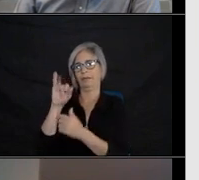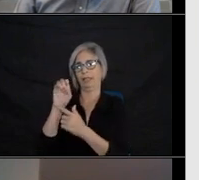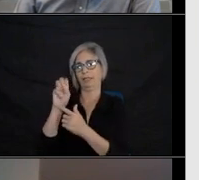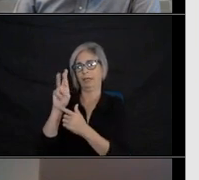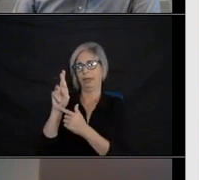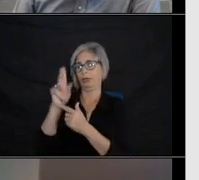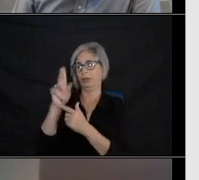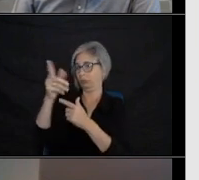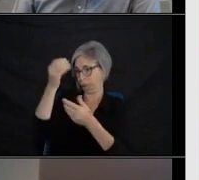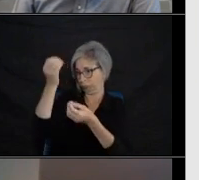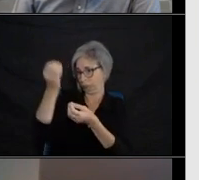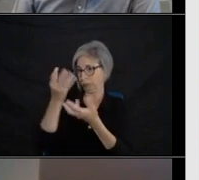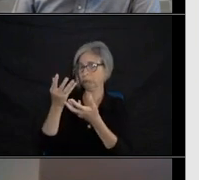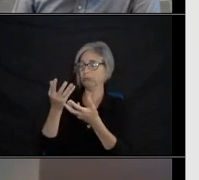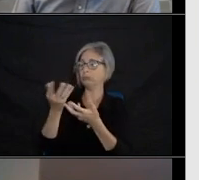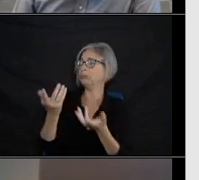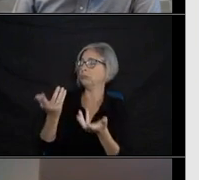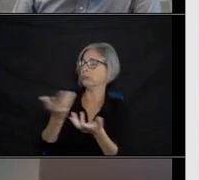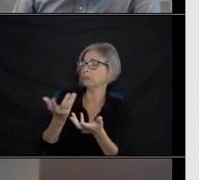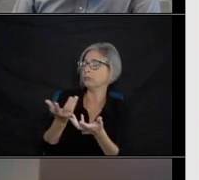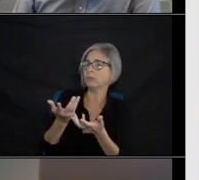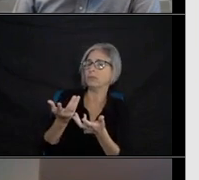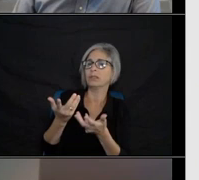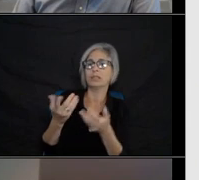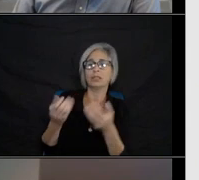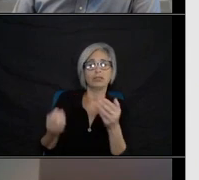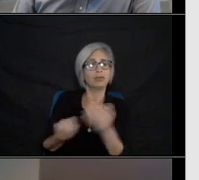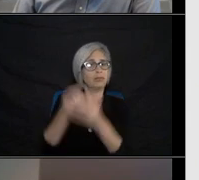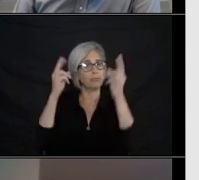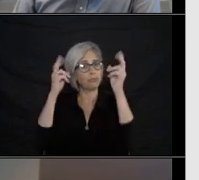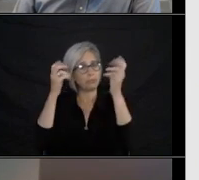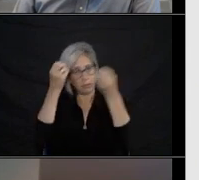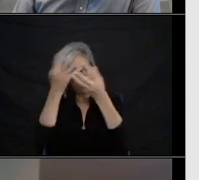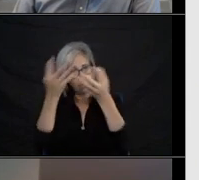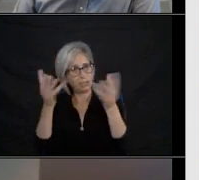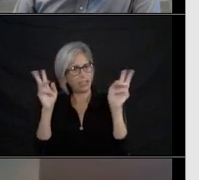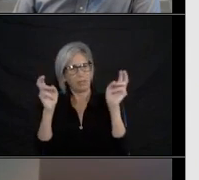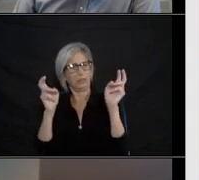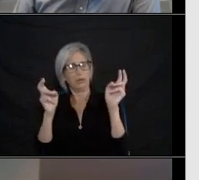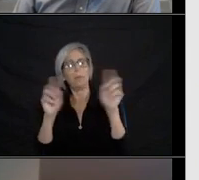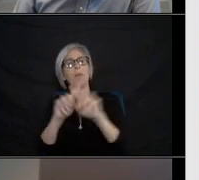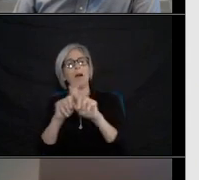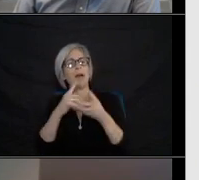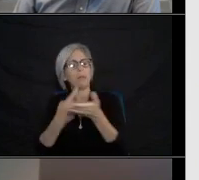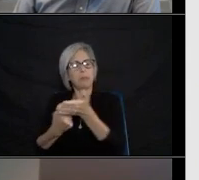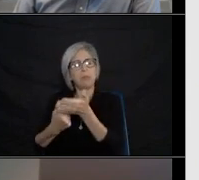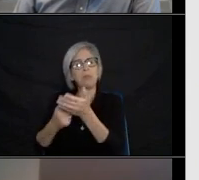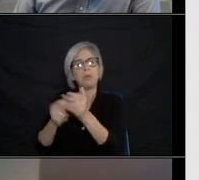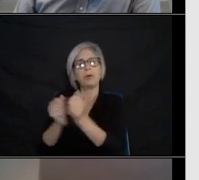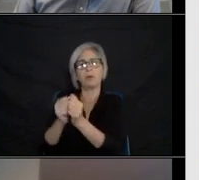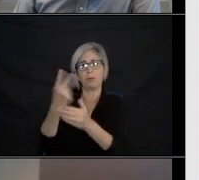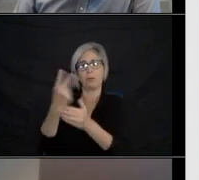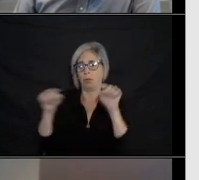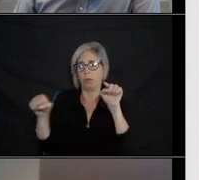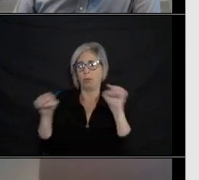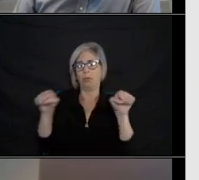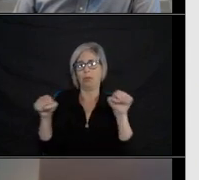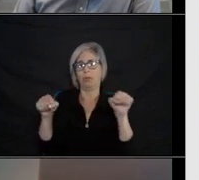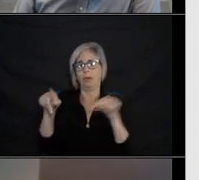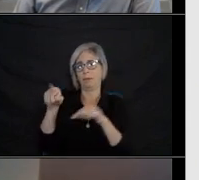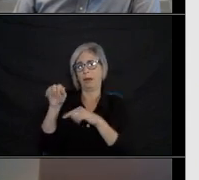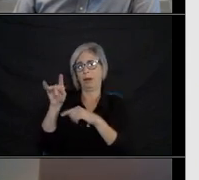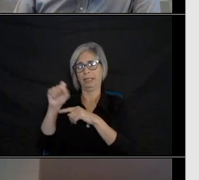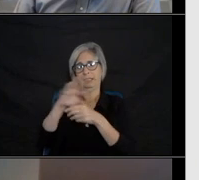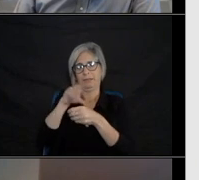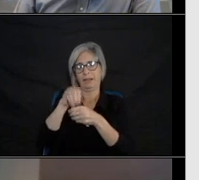begin? I have no informational items. I do want to disclose that I did speak with both parties involved in